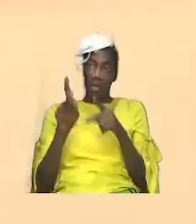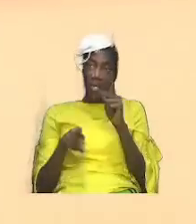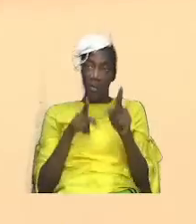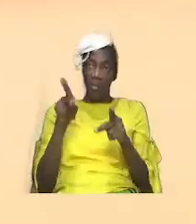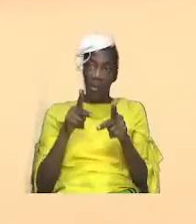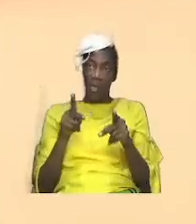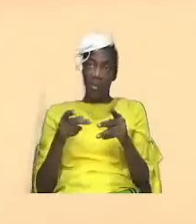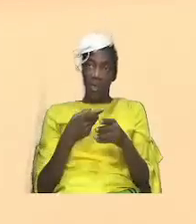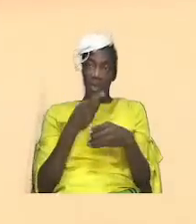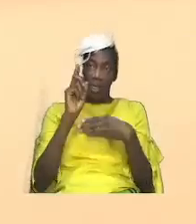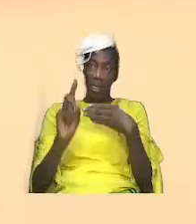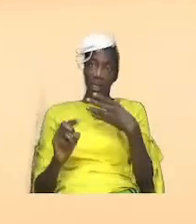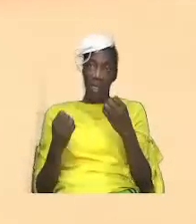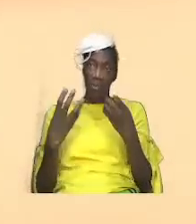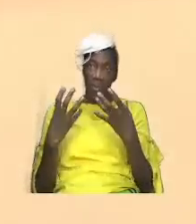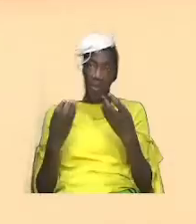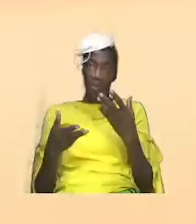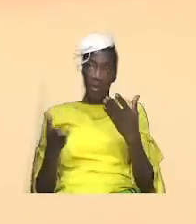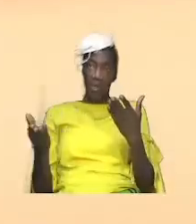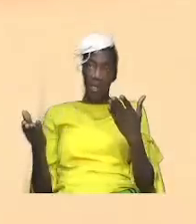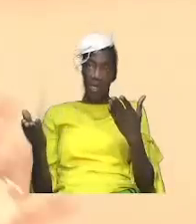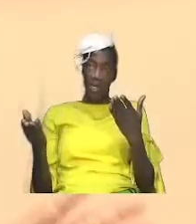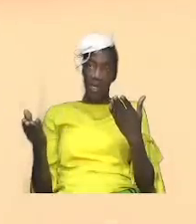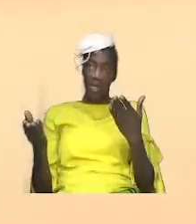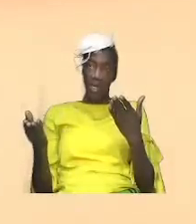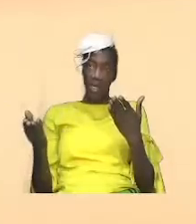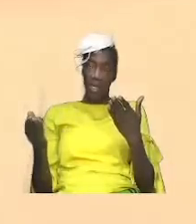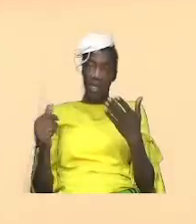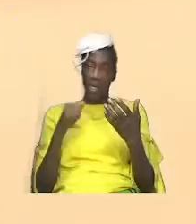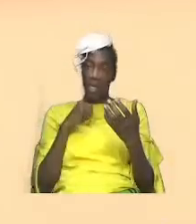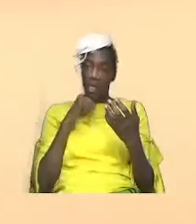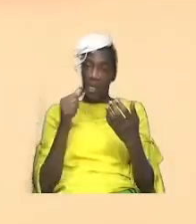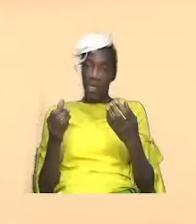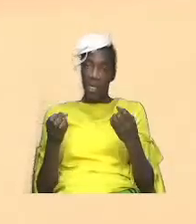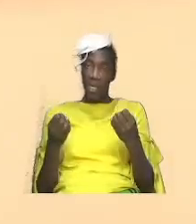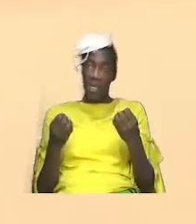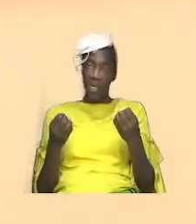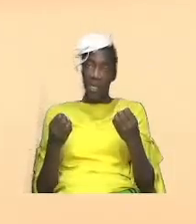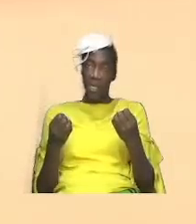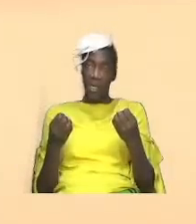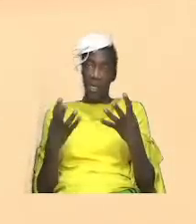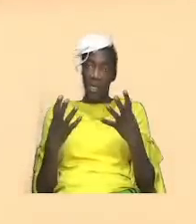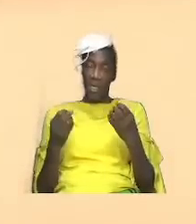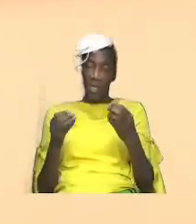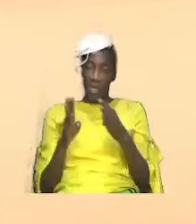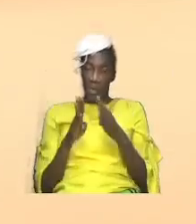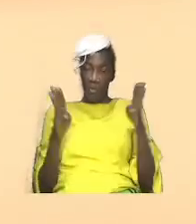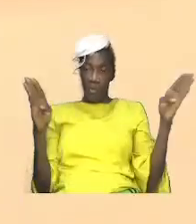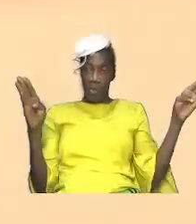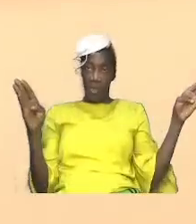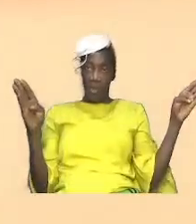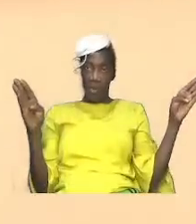did this whole lot of things. So it's not in quantity, it's not in scope.